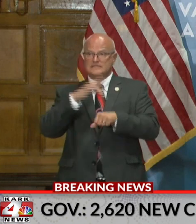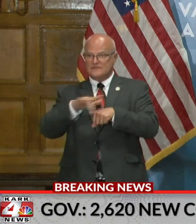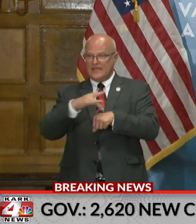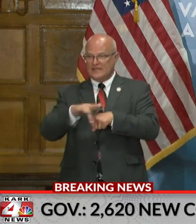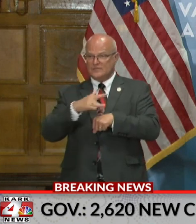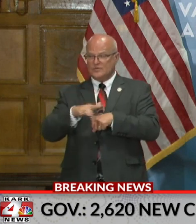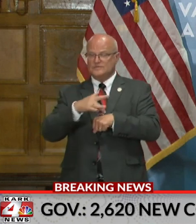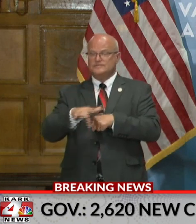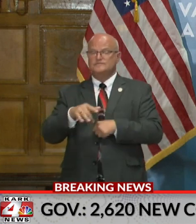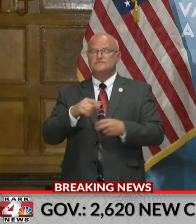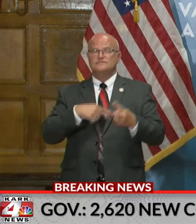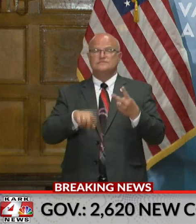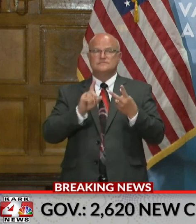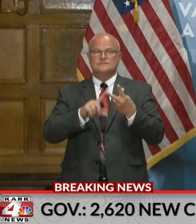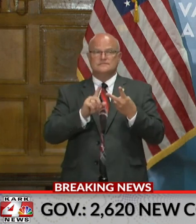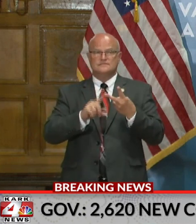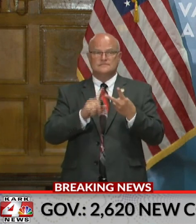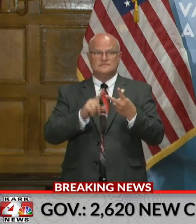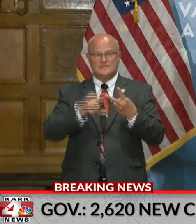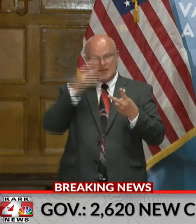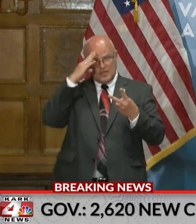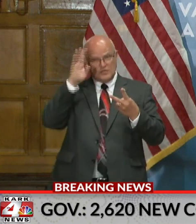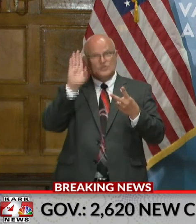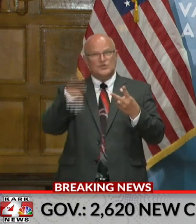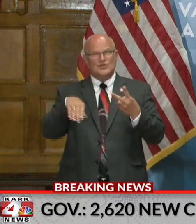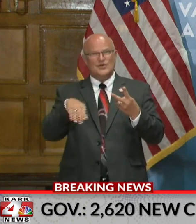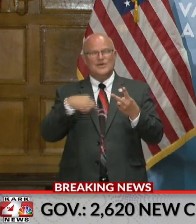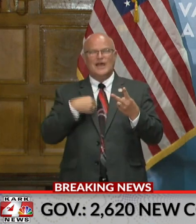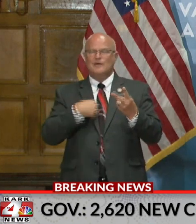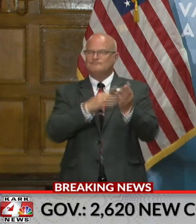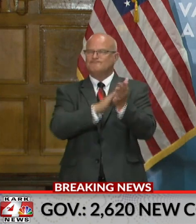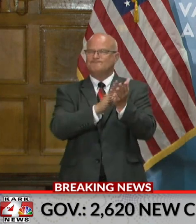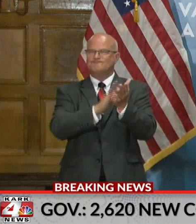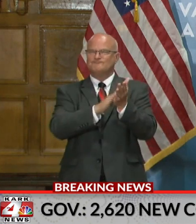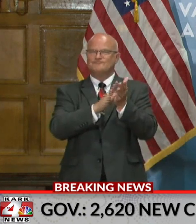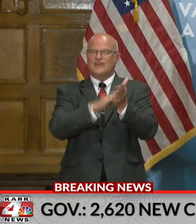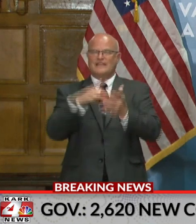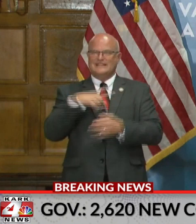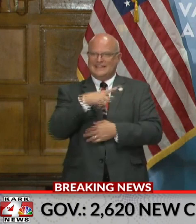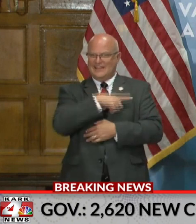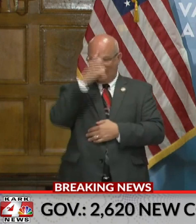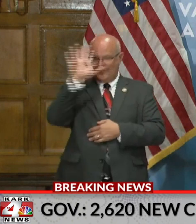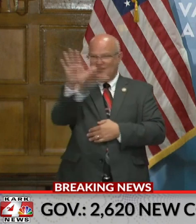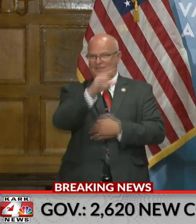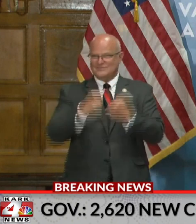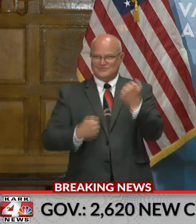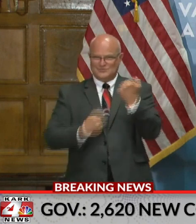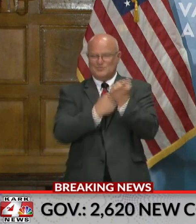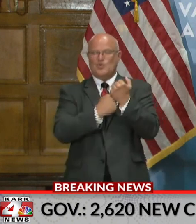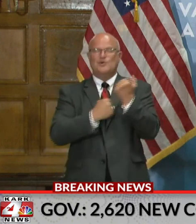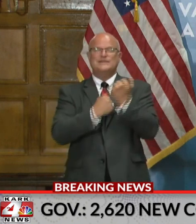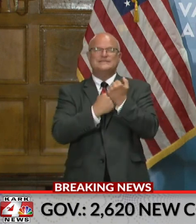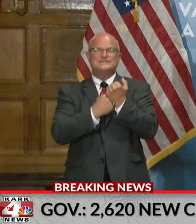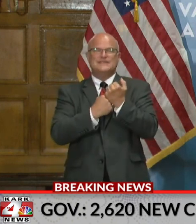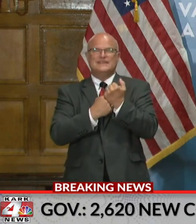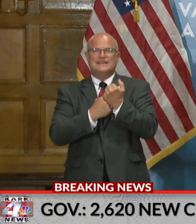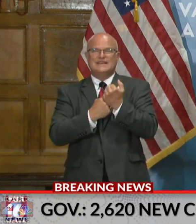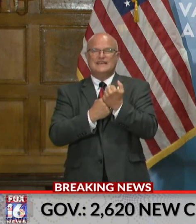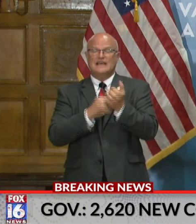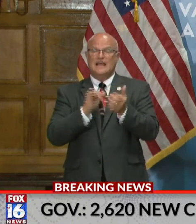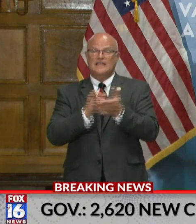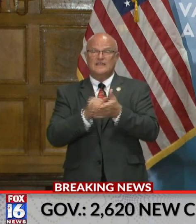available. Secondly, as you know, and I want to applaud the General Assembly for their support of